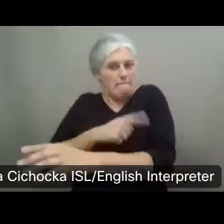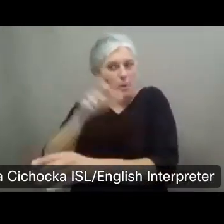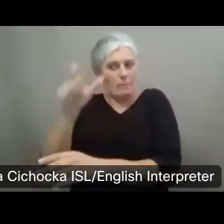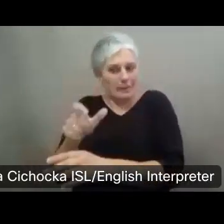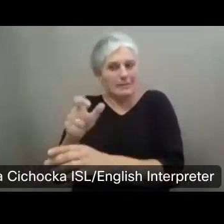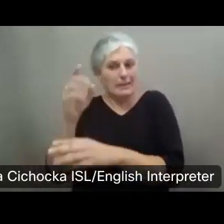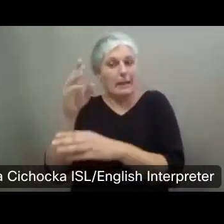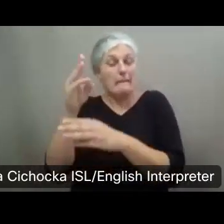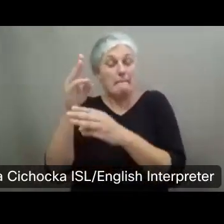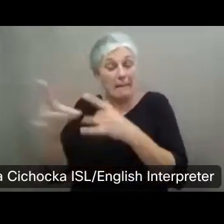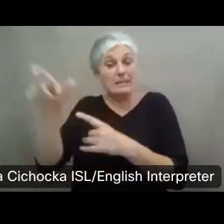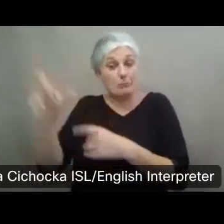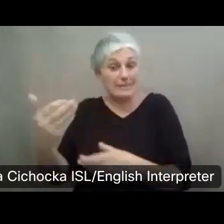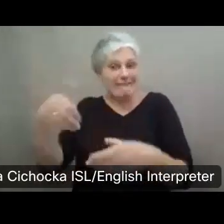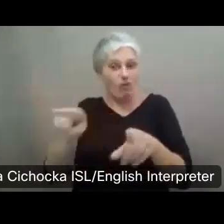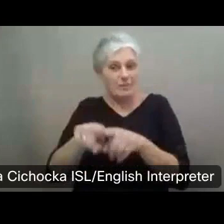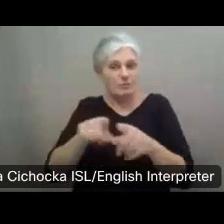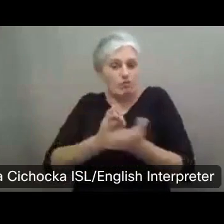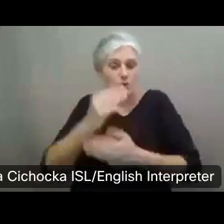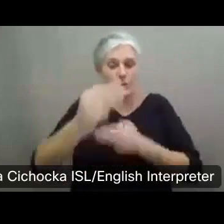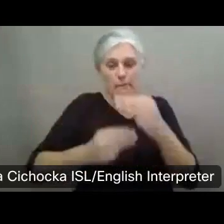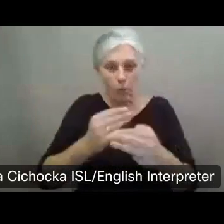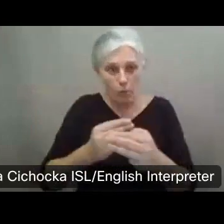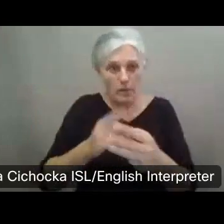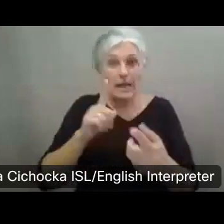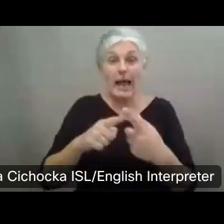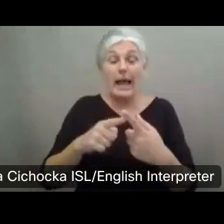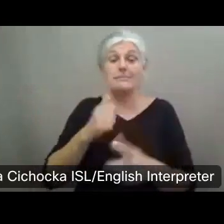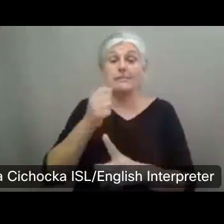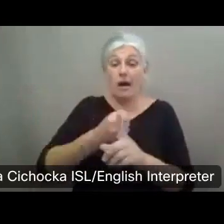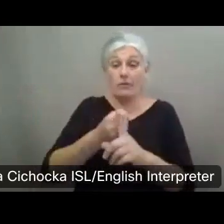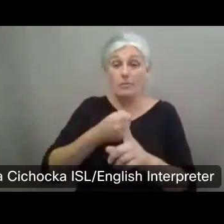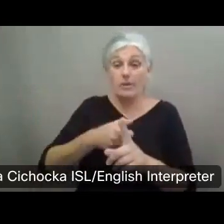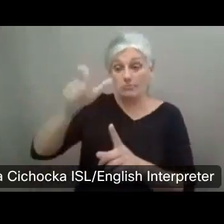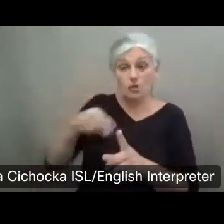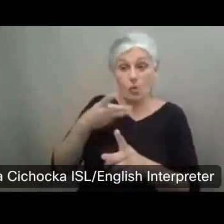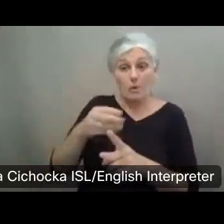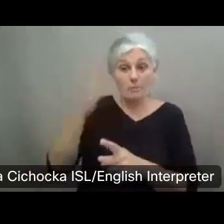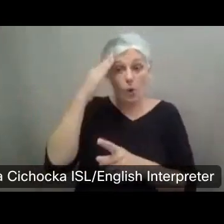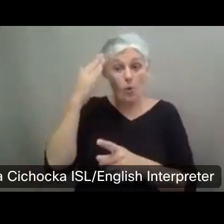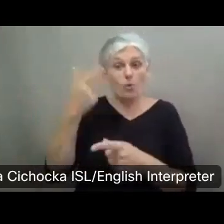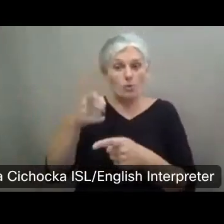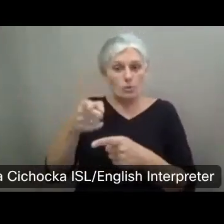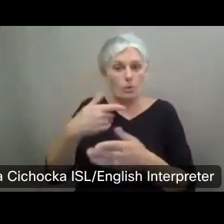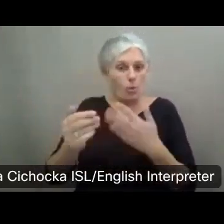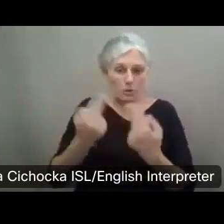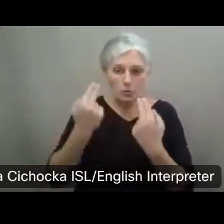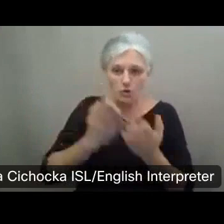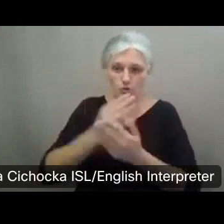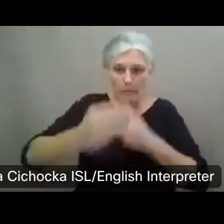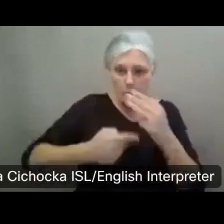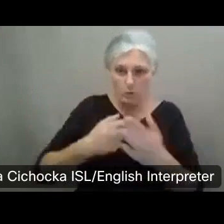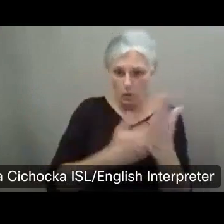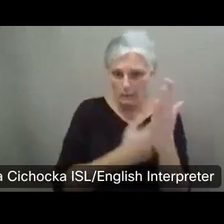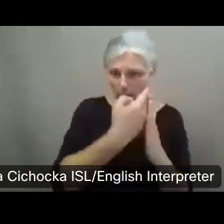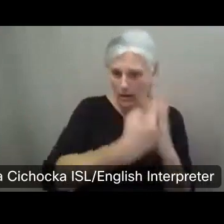the process, you know. And as well as that, the advocate will be aware of what's required during the process and the policy, you know,